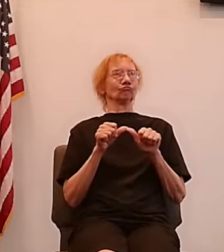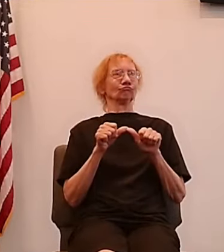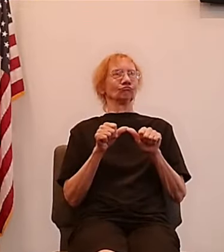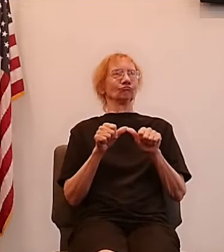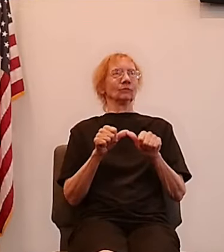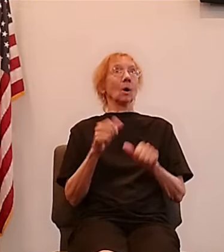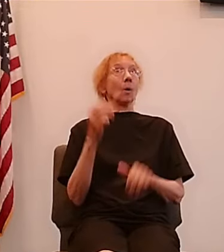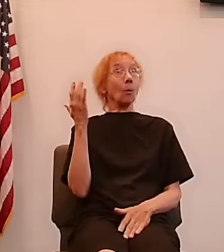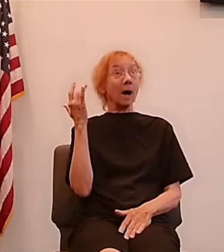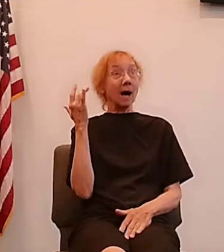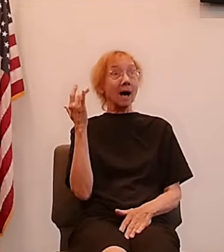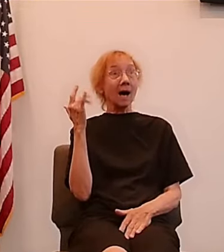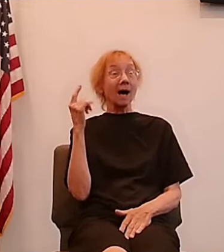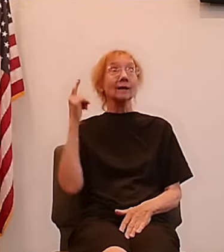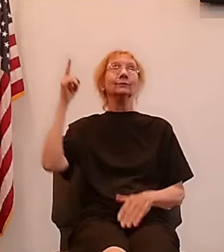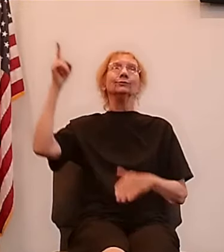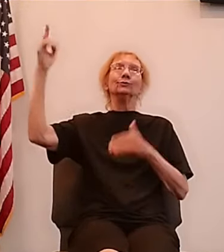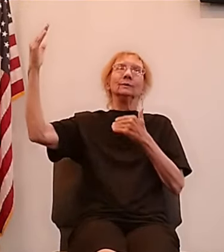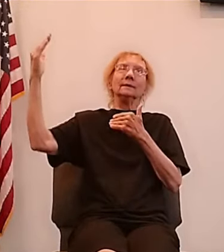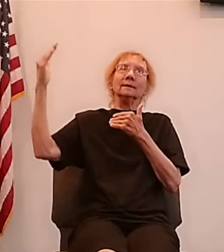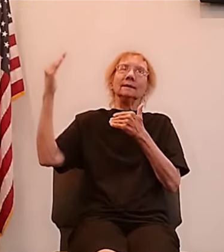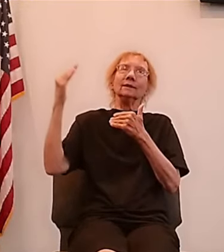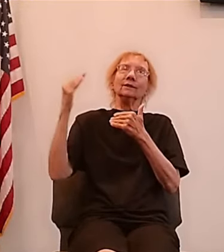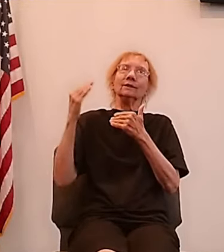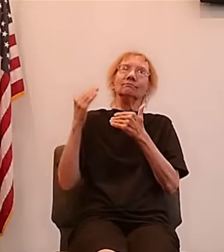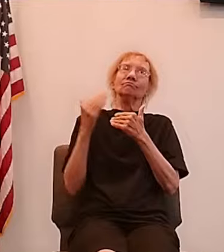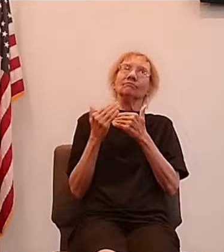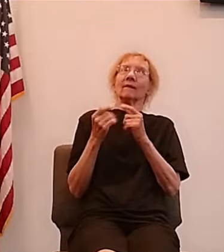came near from the